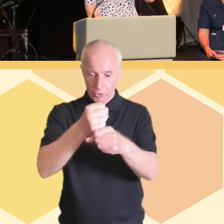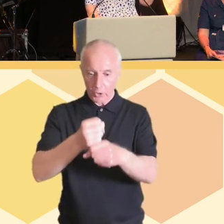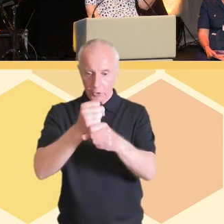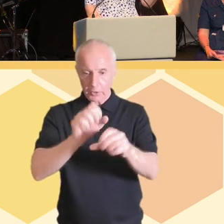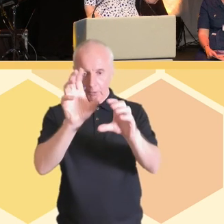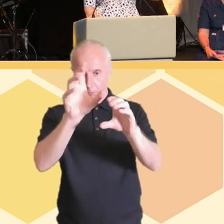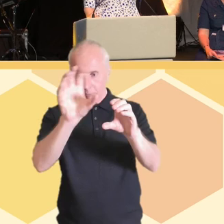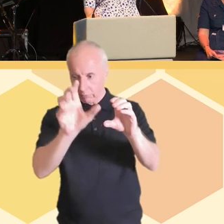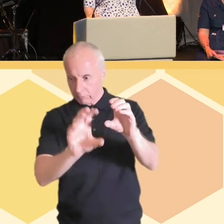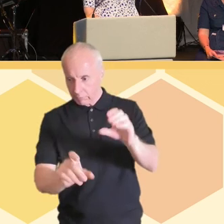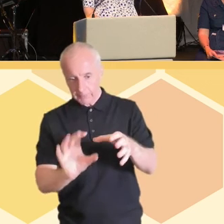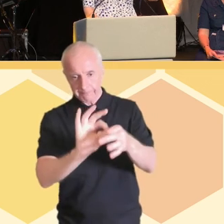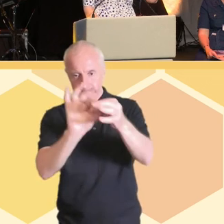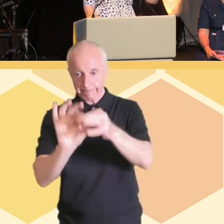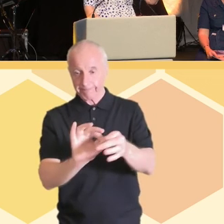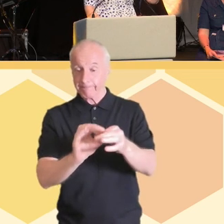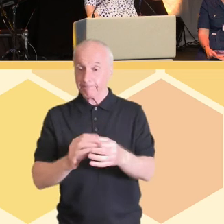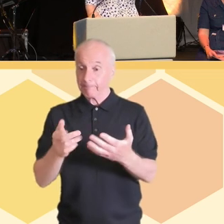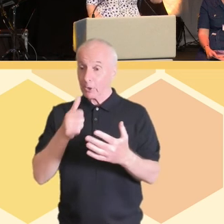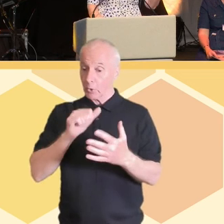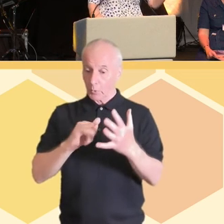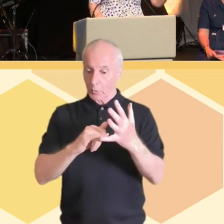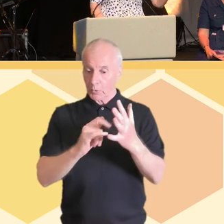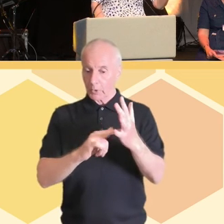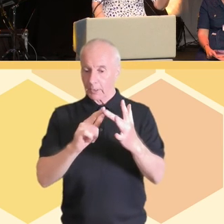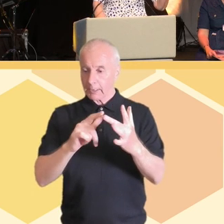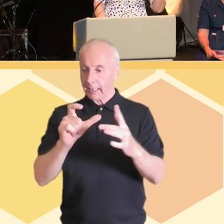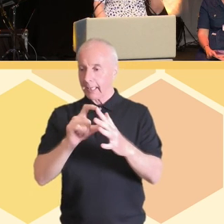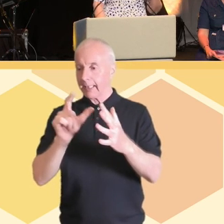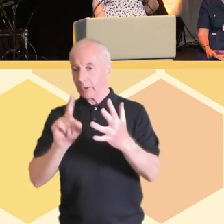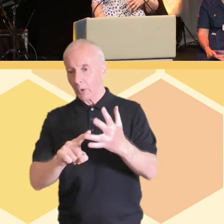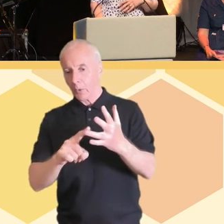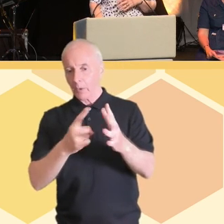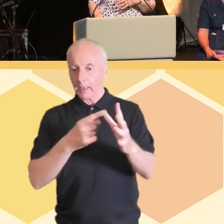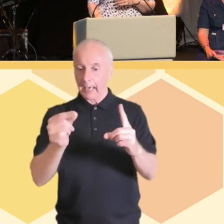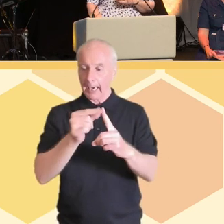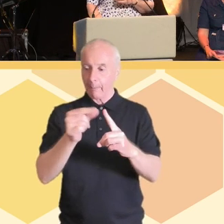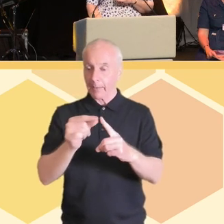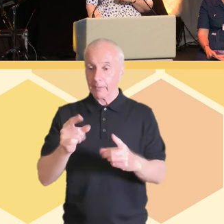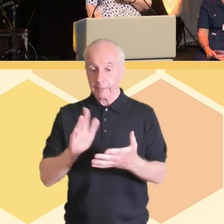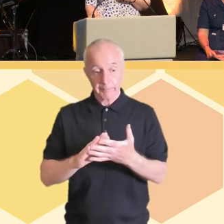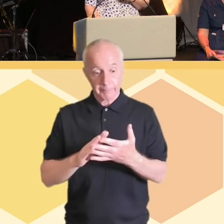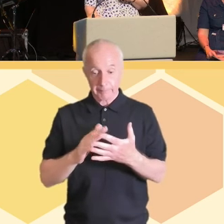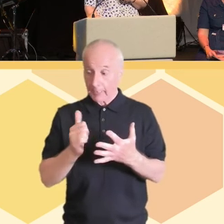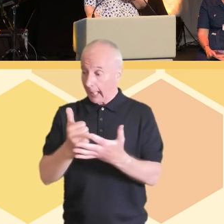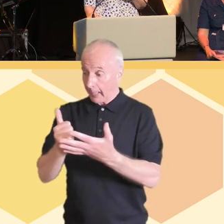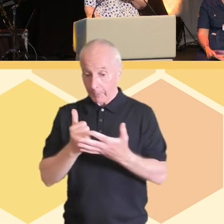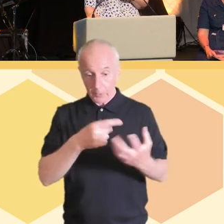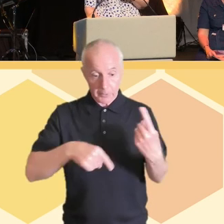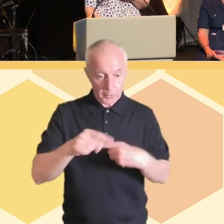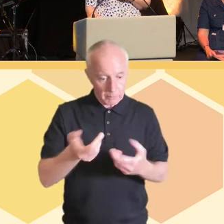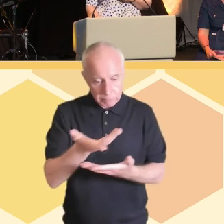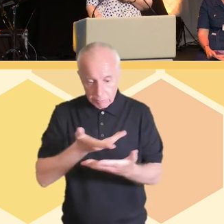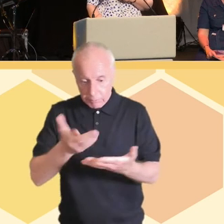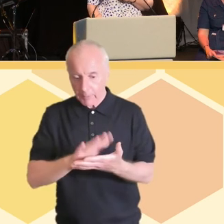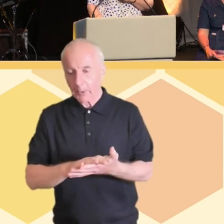you, use the Slido app, write on the boards, help us to identify and shape the conversations that we need to be having, but listen